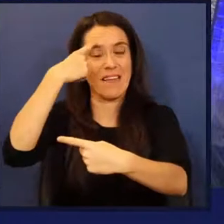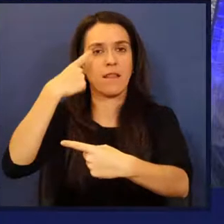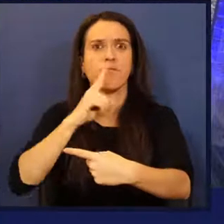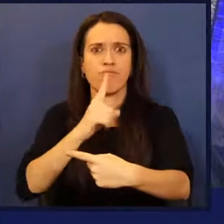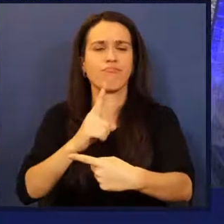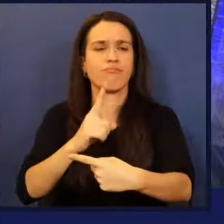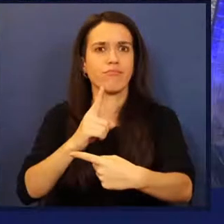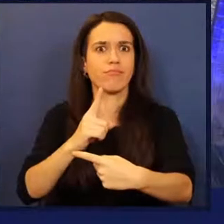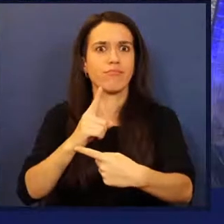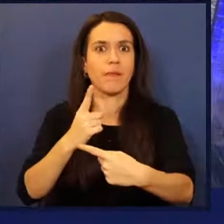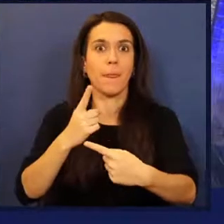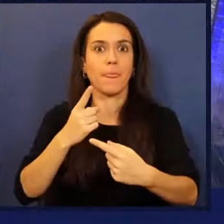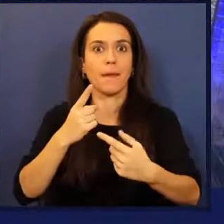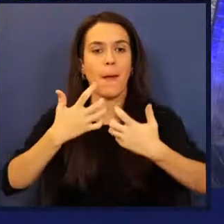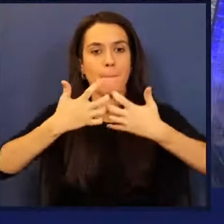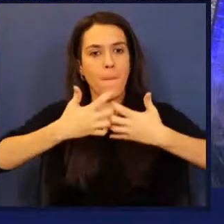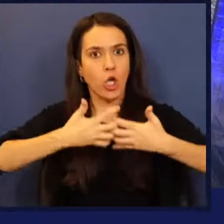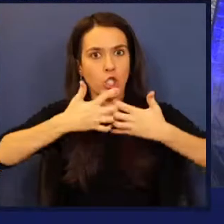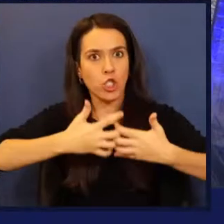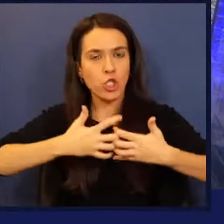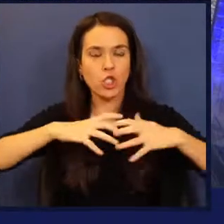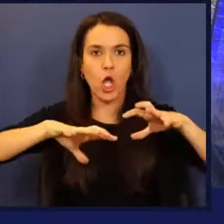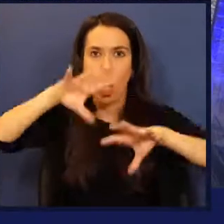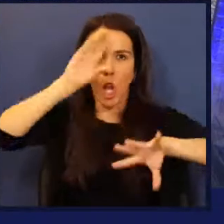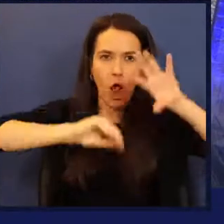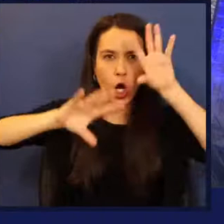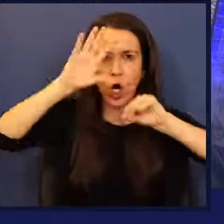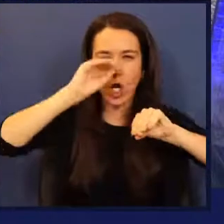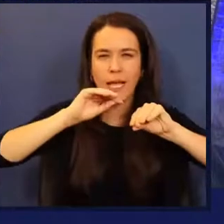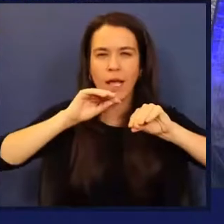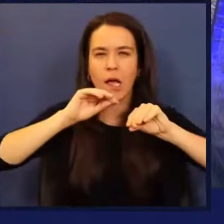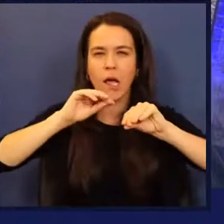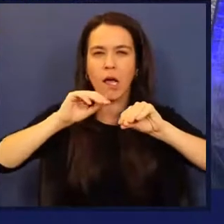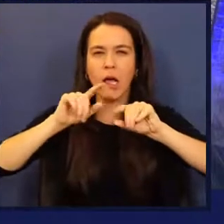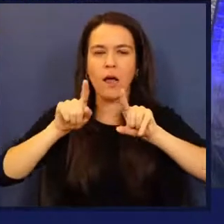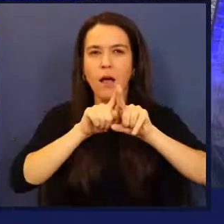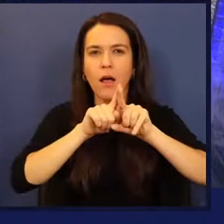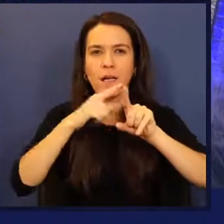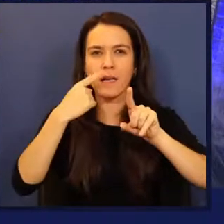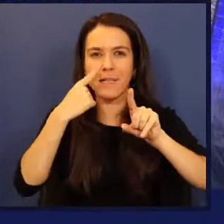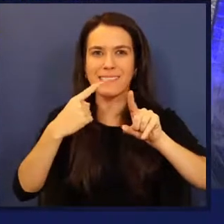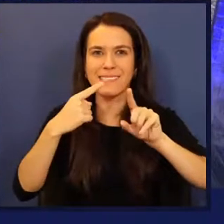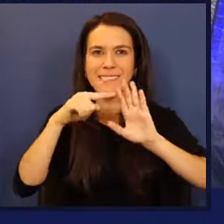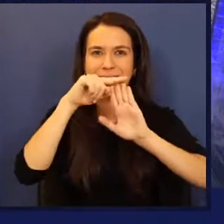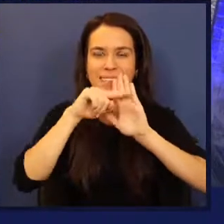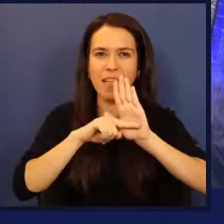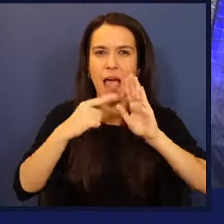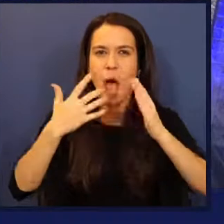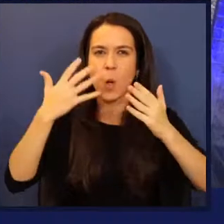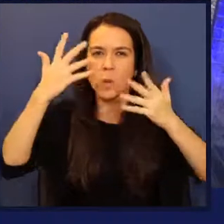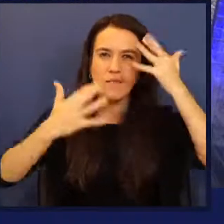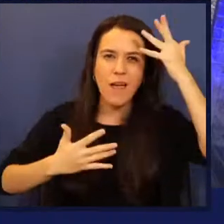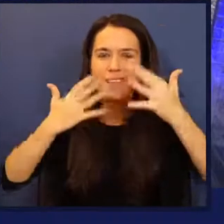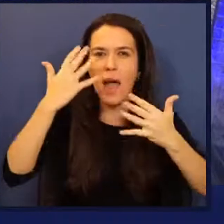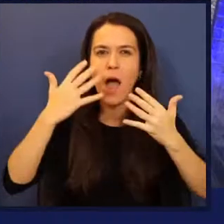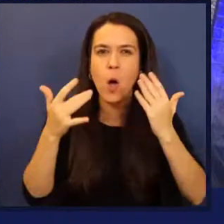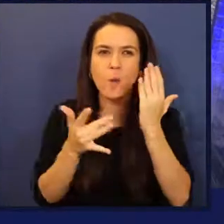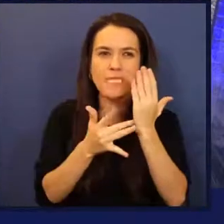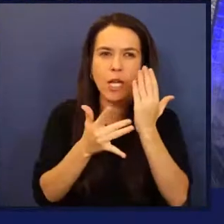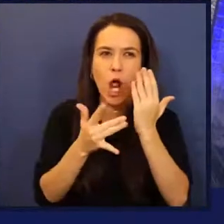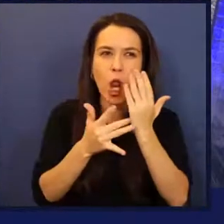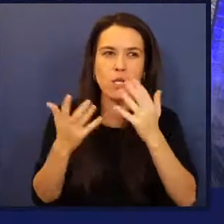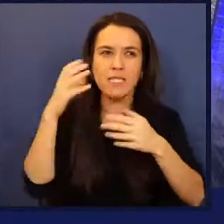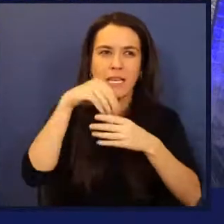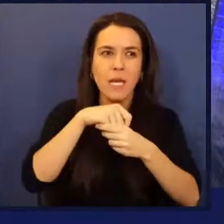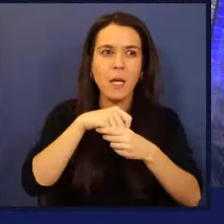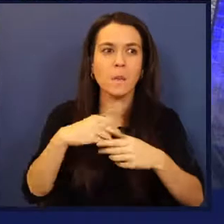for machine learning and applying the mathematical principles to the data and to the technology. But when you apply